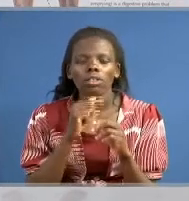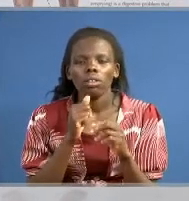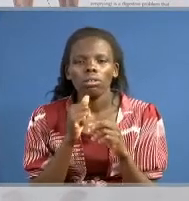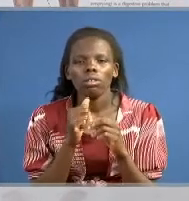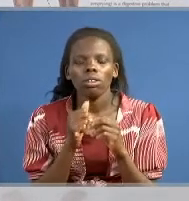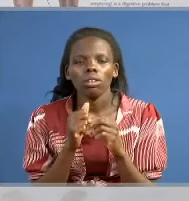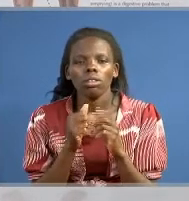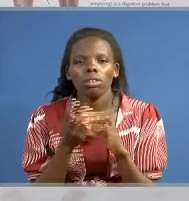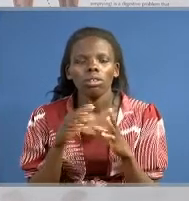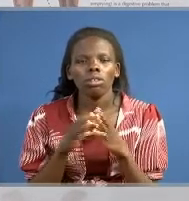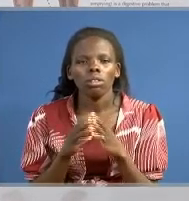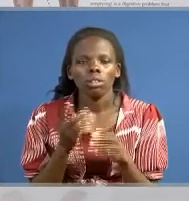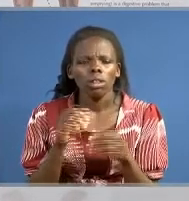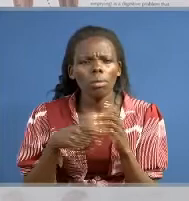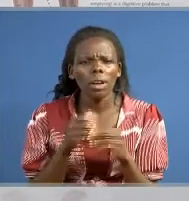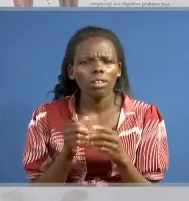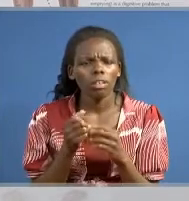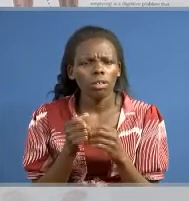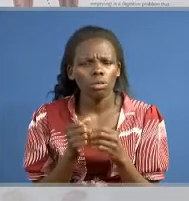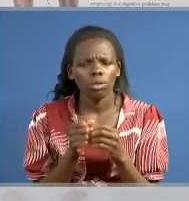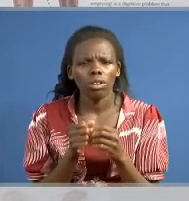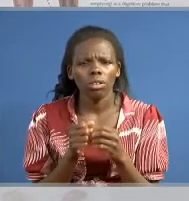activity and manage